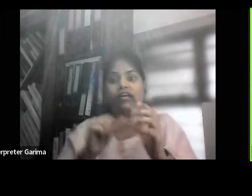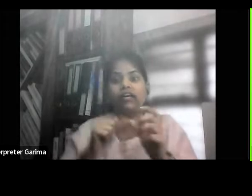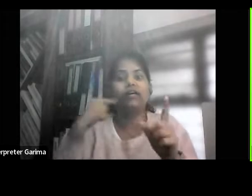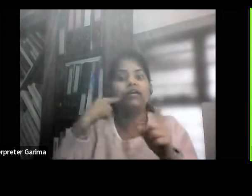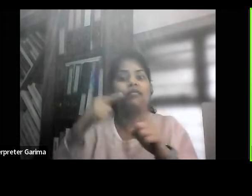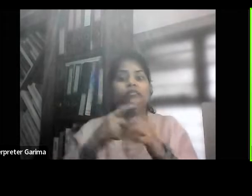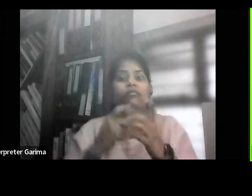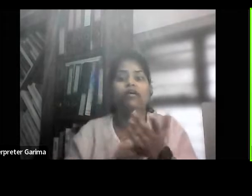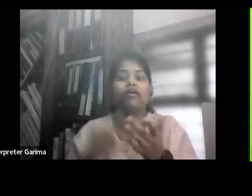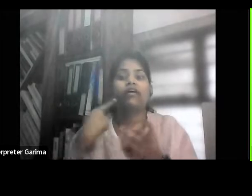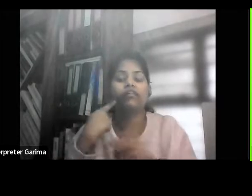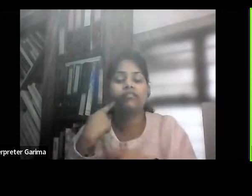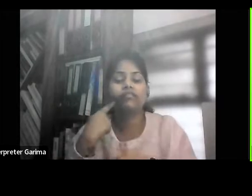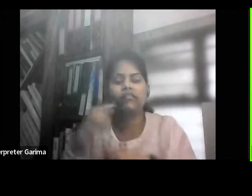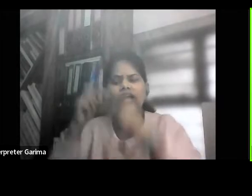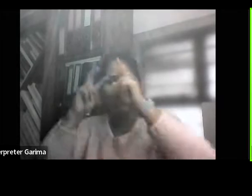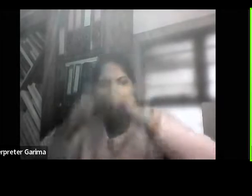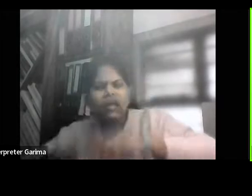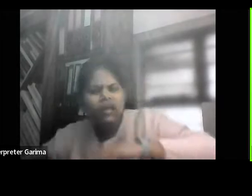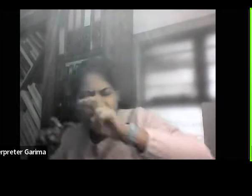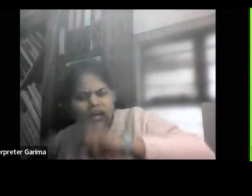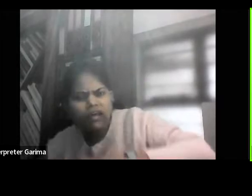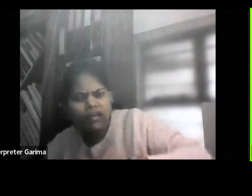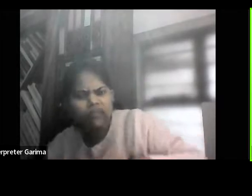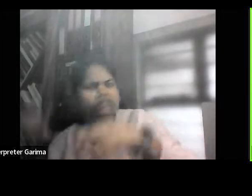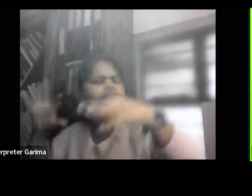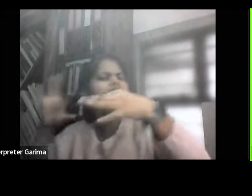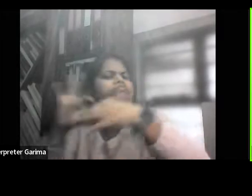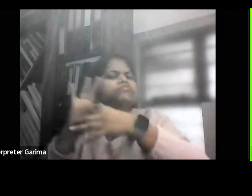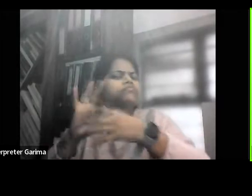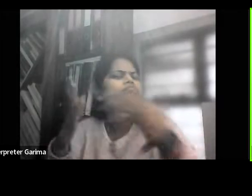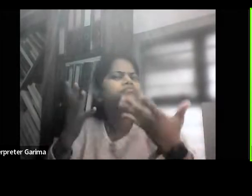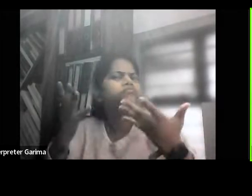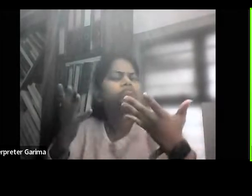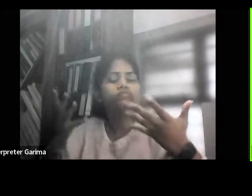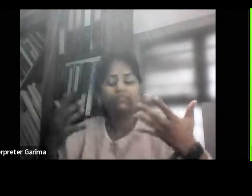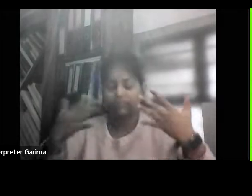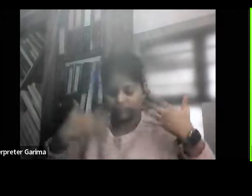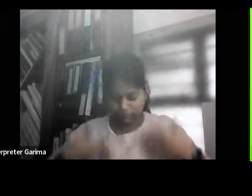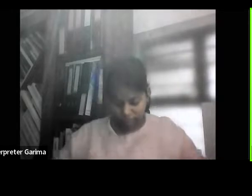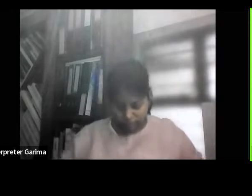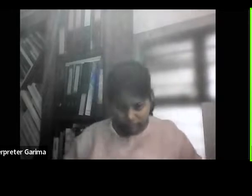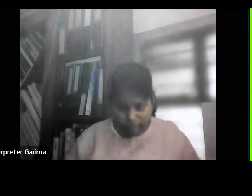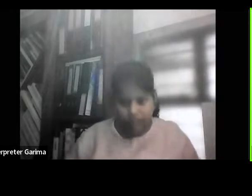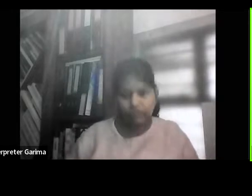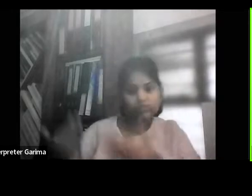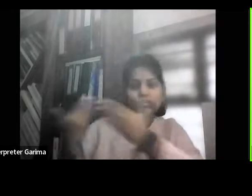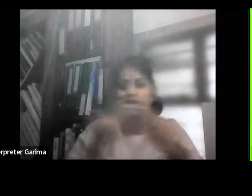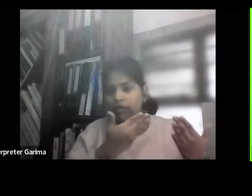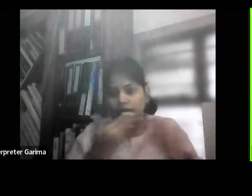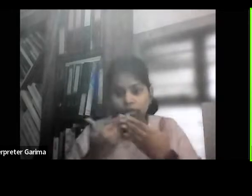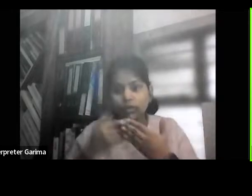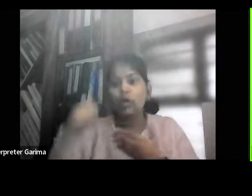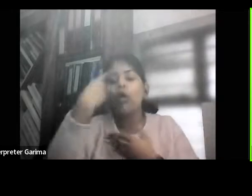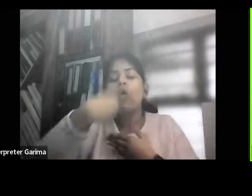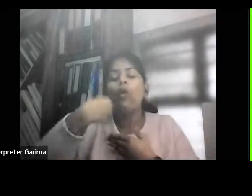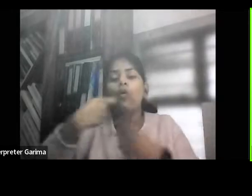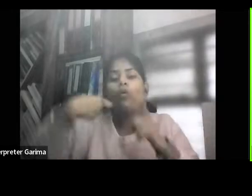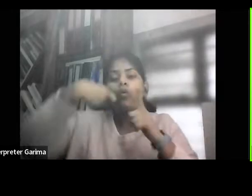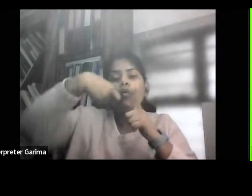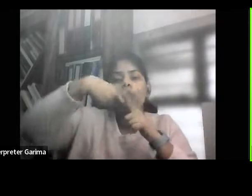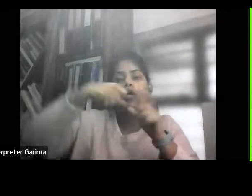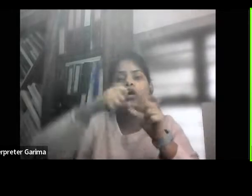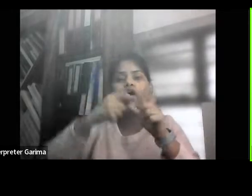concerns itself with the study of body of the Kathak dancer as the site for